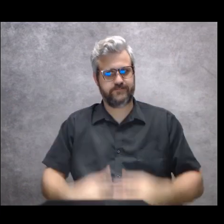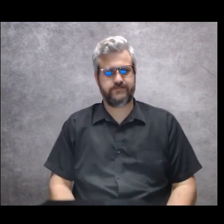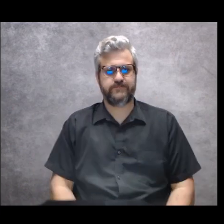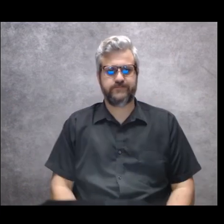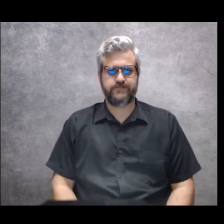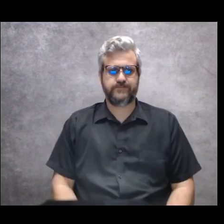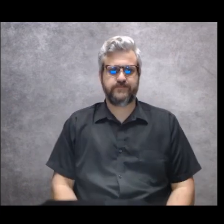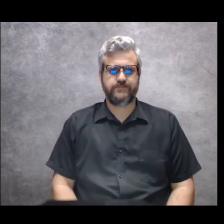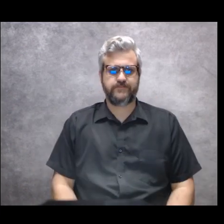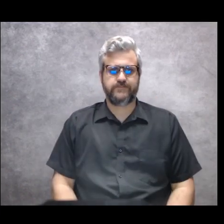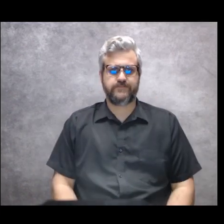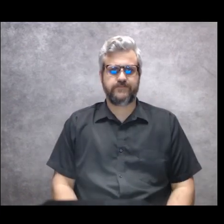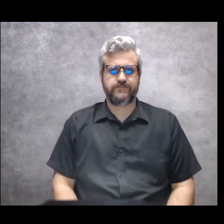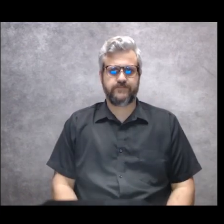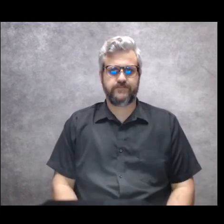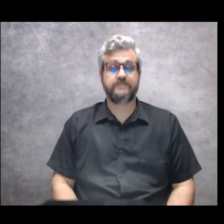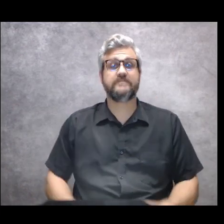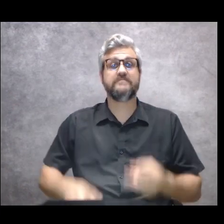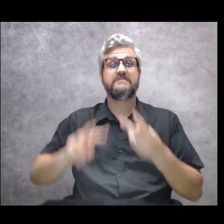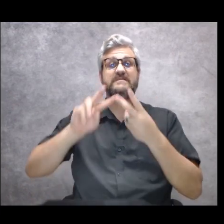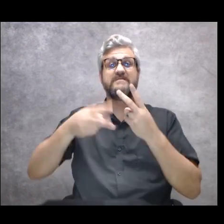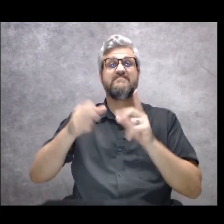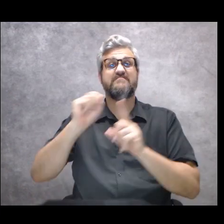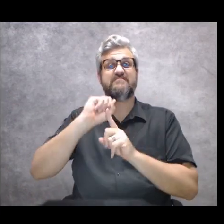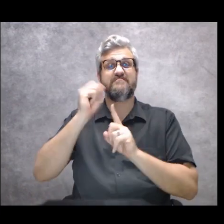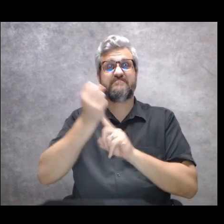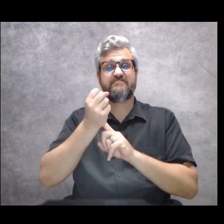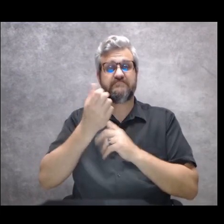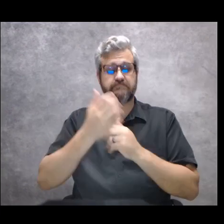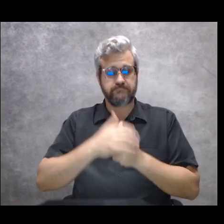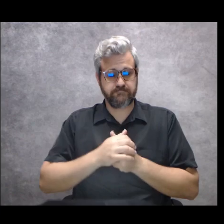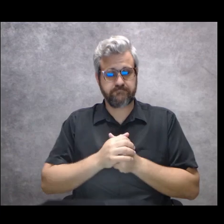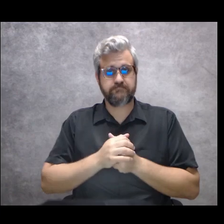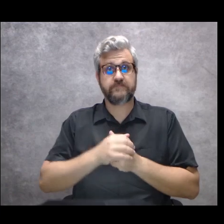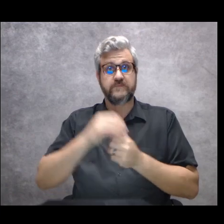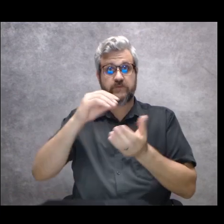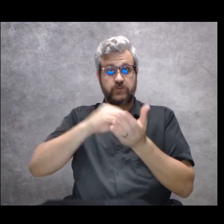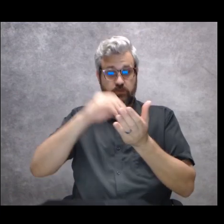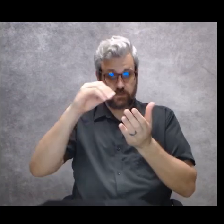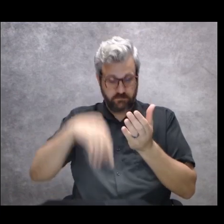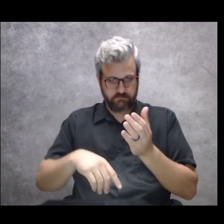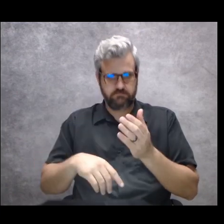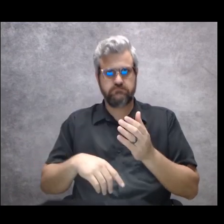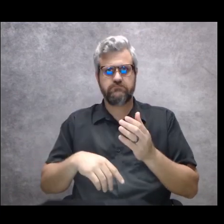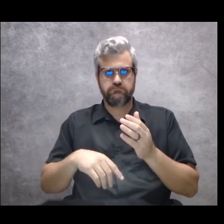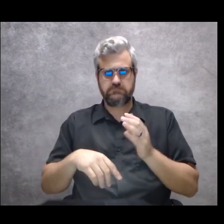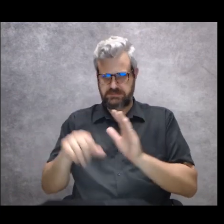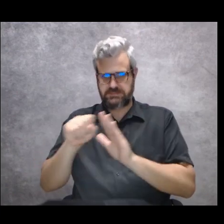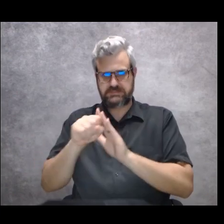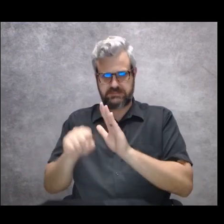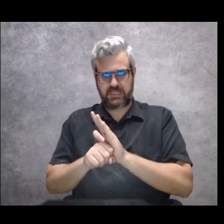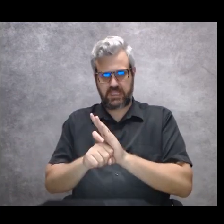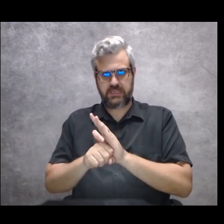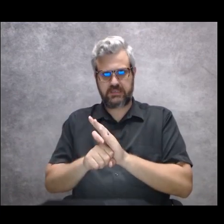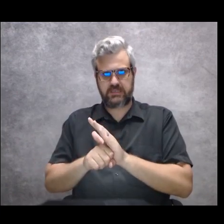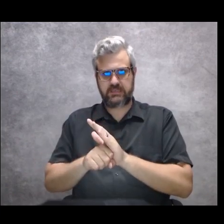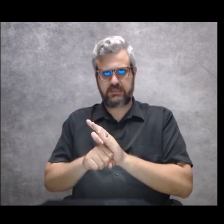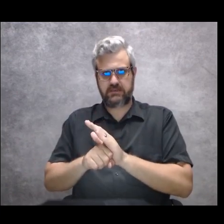In the second scenario, the student appears on the state list, but not